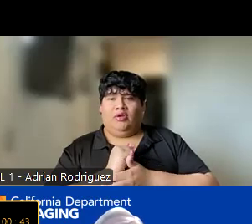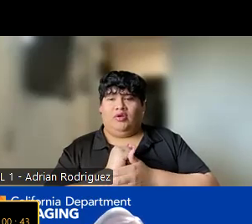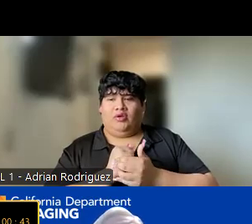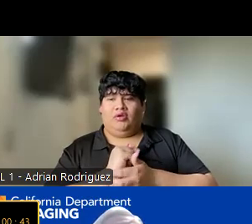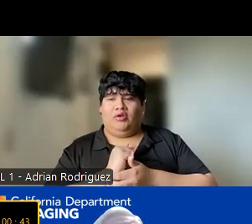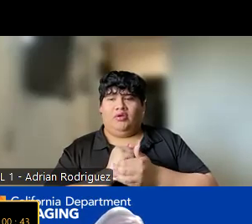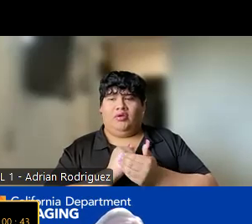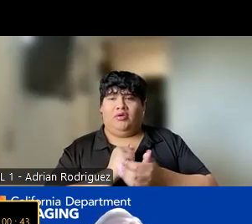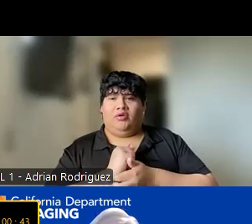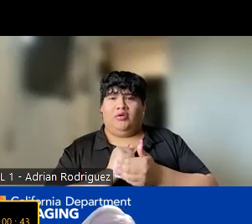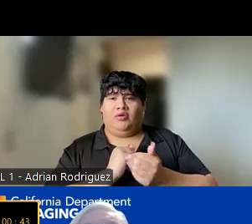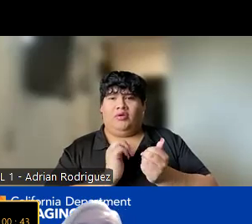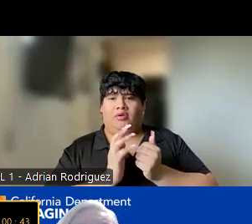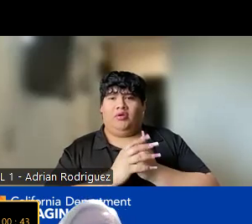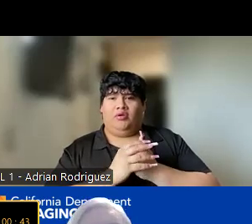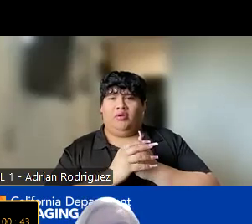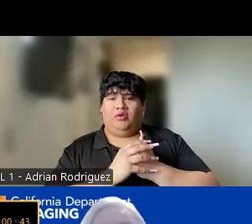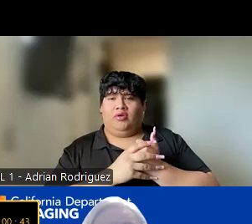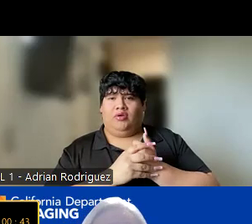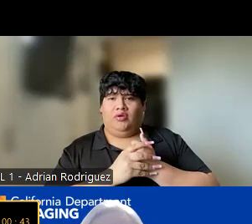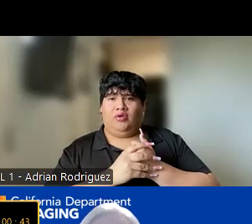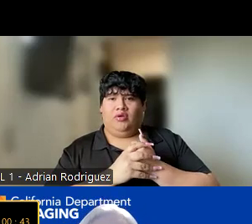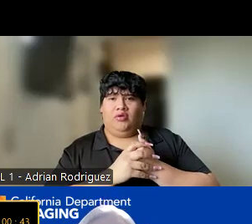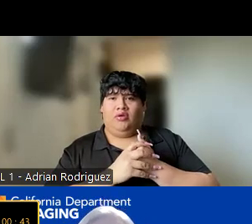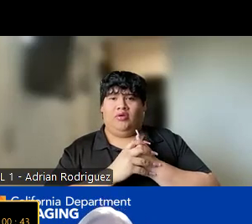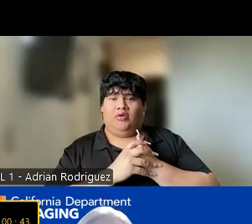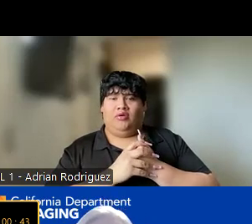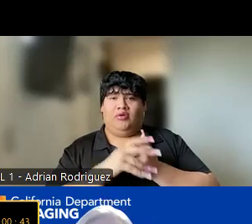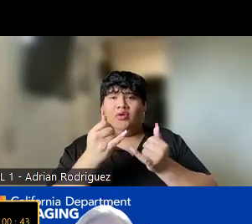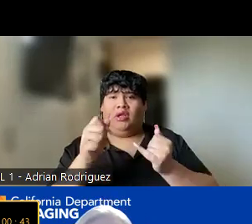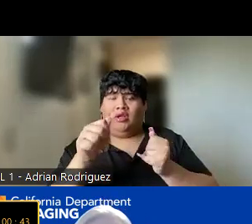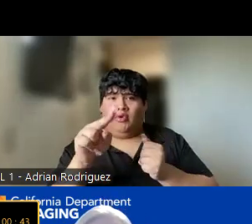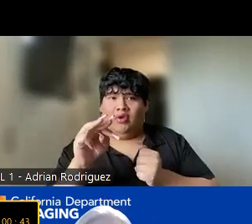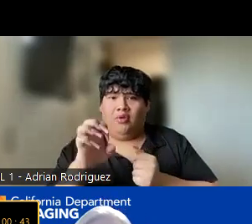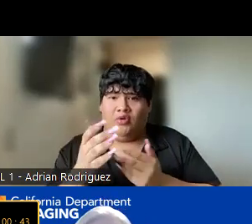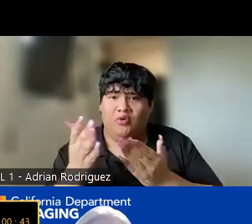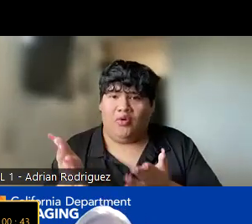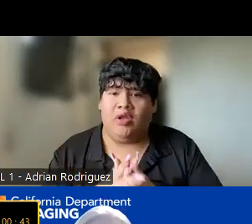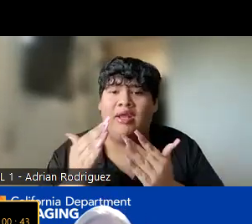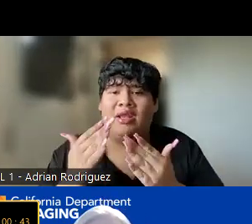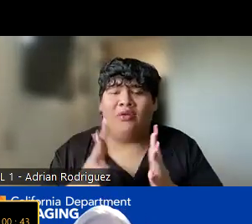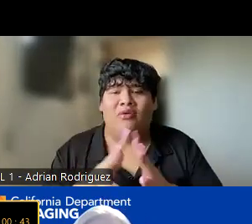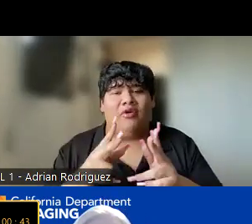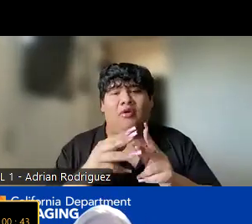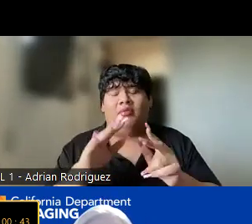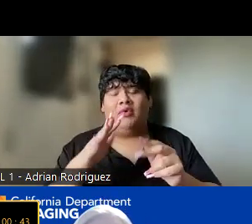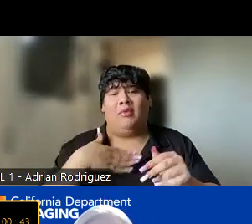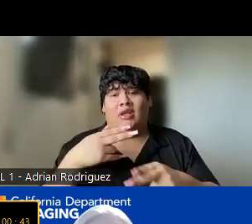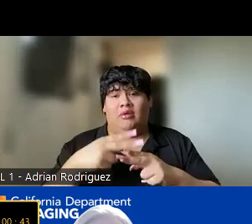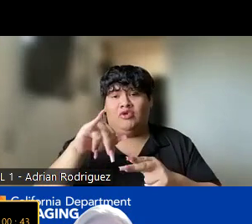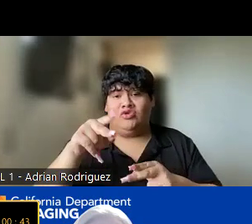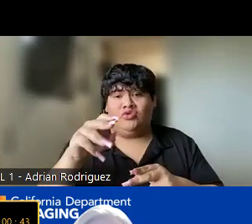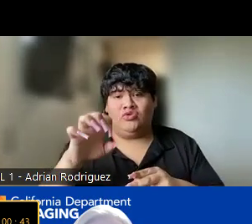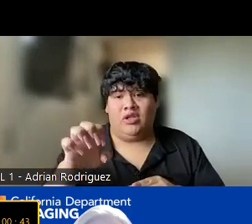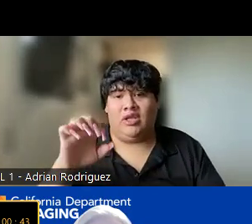Julie Hendrickson. Your line can be unmuted. Go ahead. Hi, thank you very much. So my name is Julie Hendrickson,